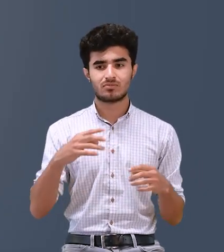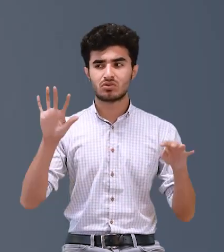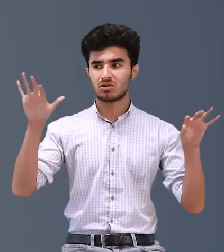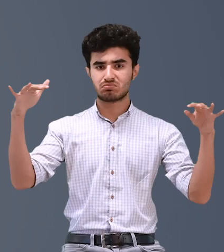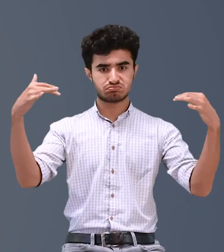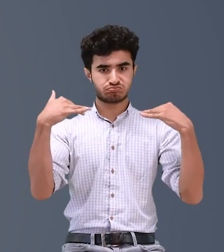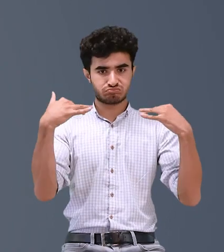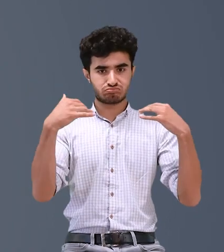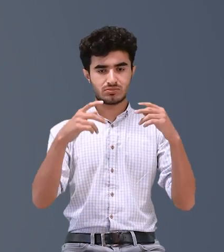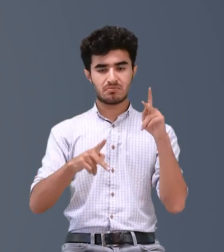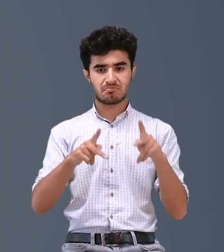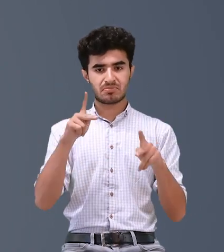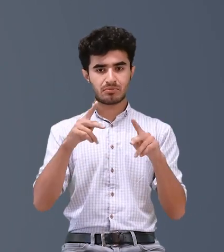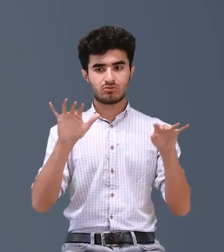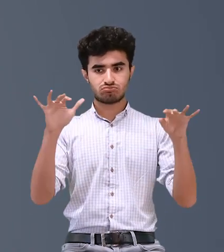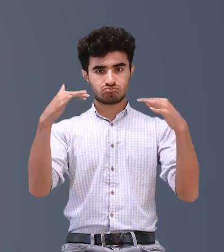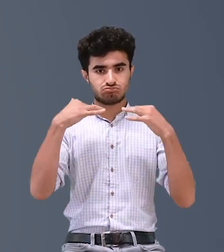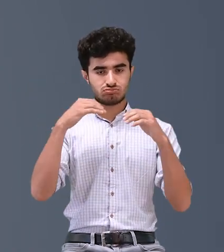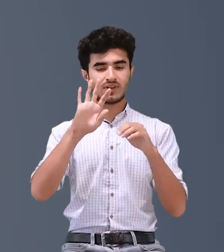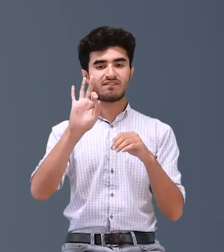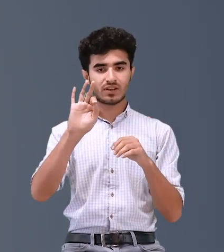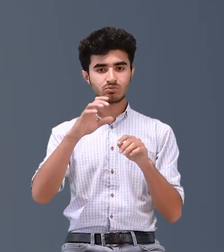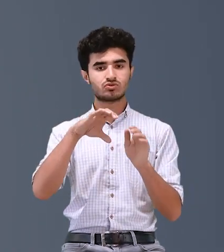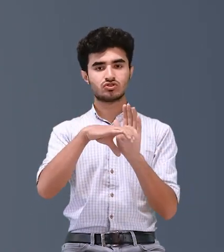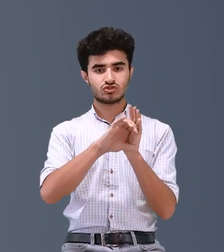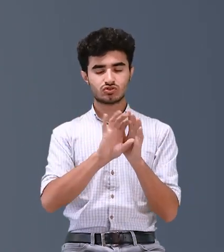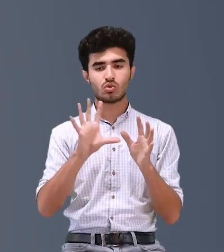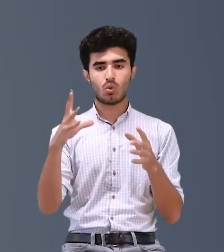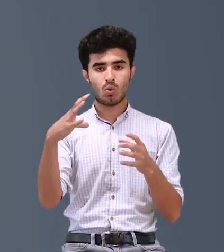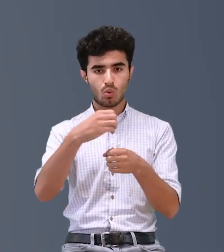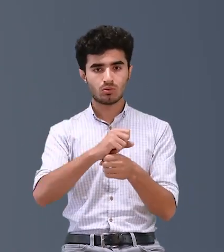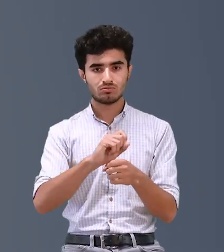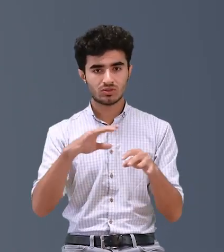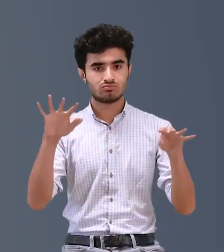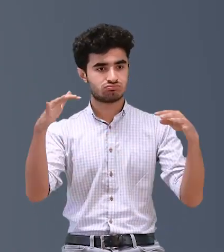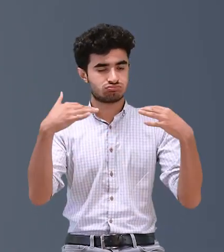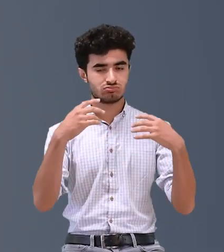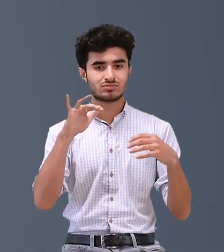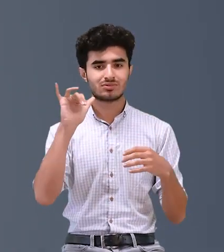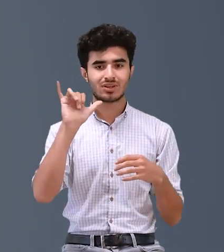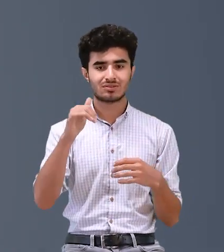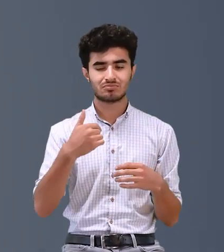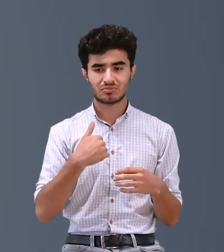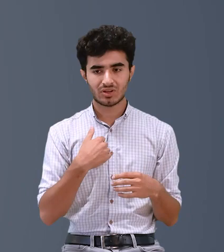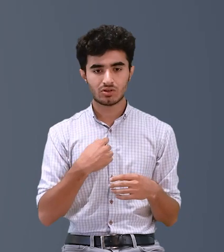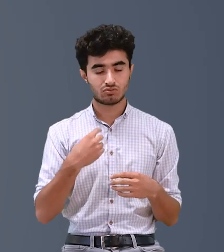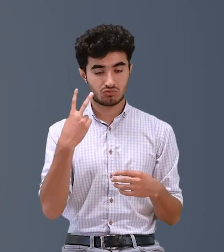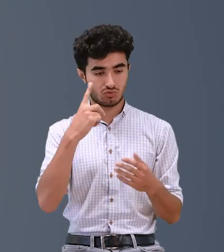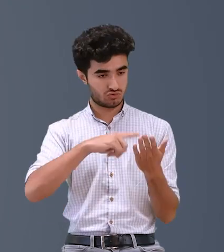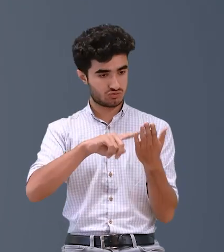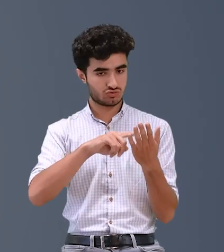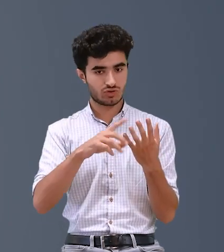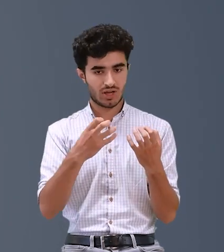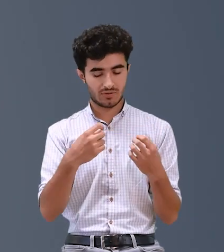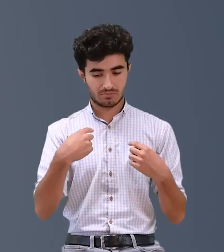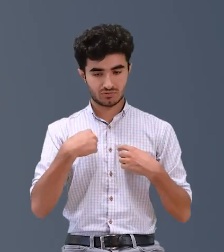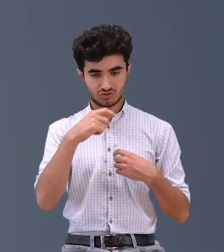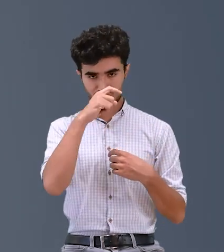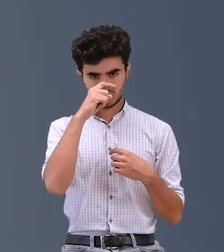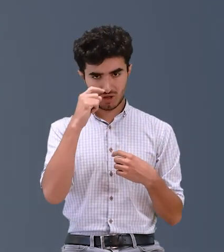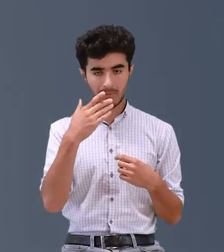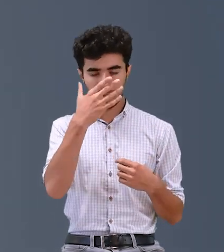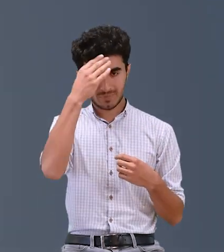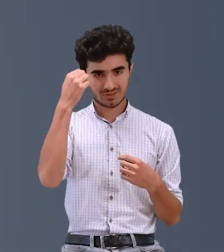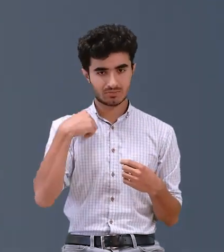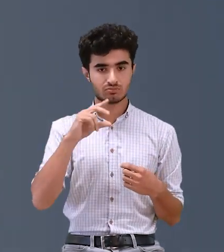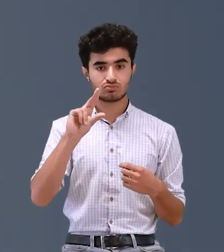targeted by social media and the common advertisements that we see while we are using social media.